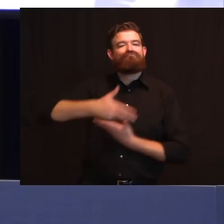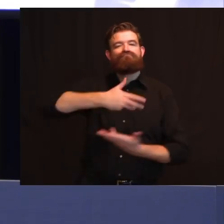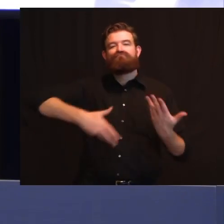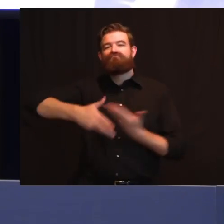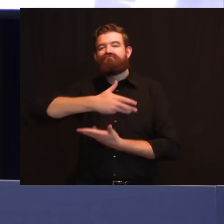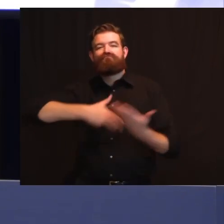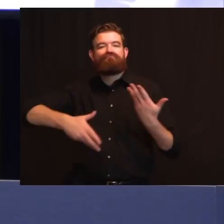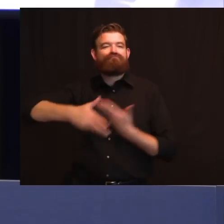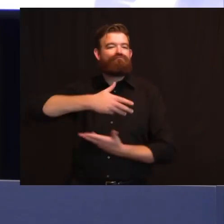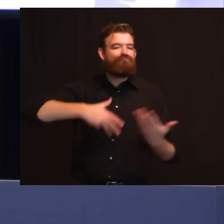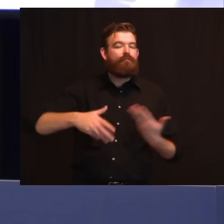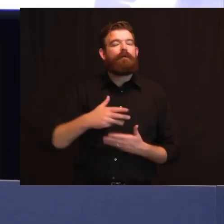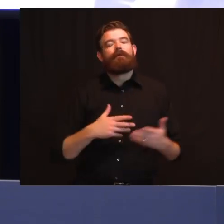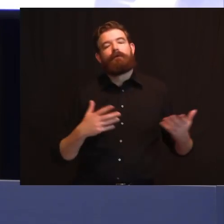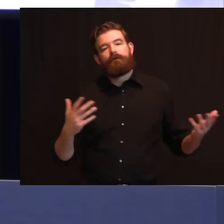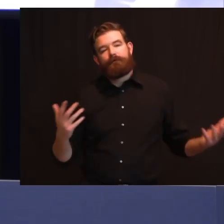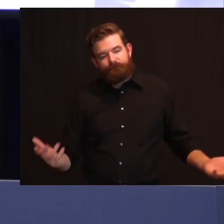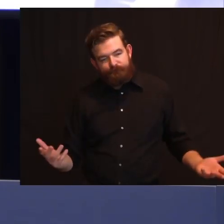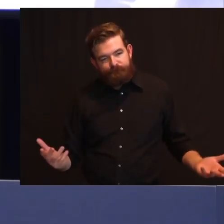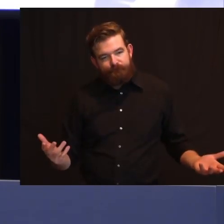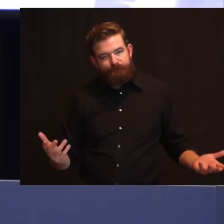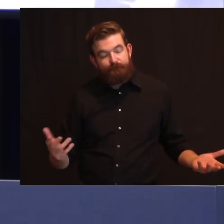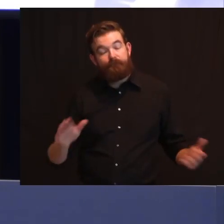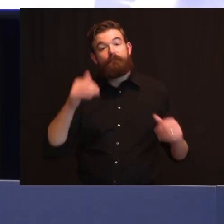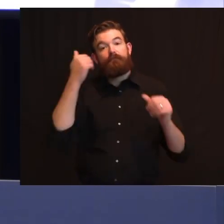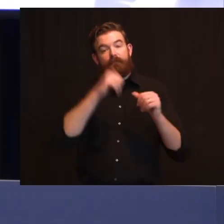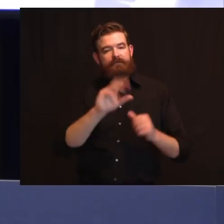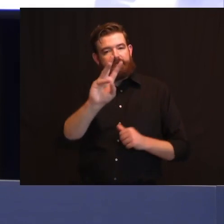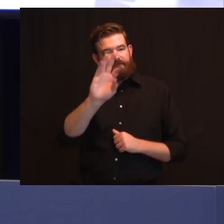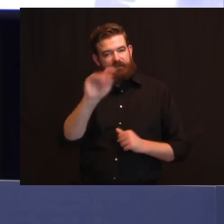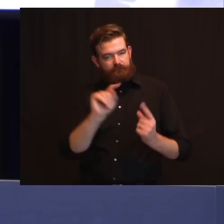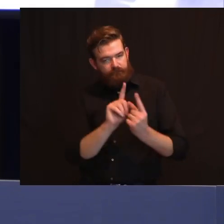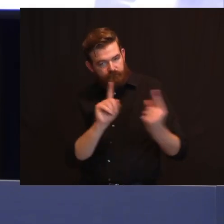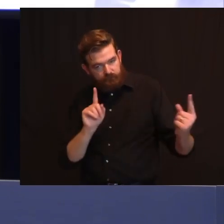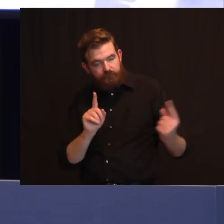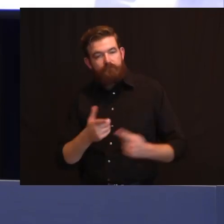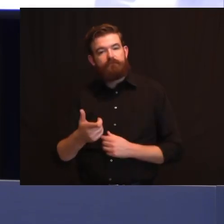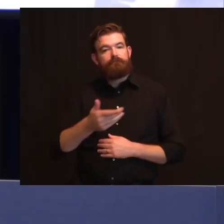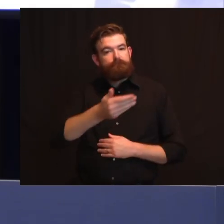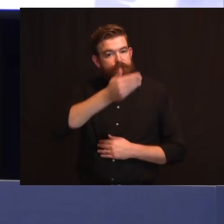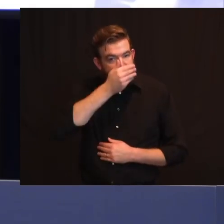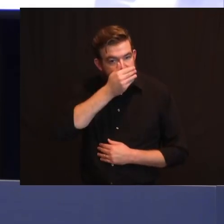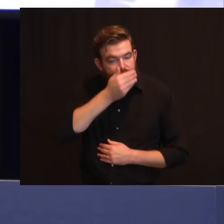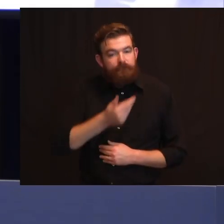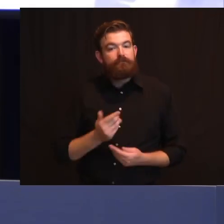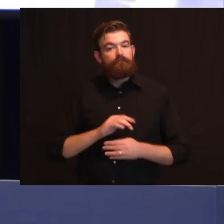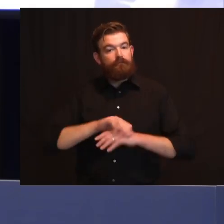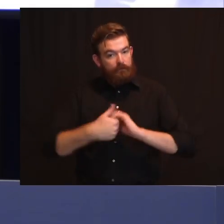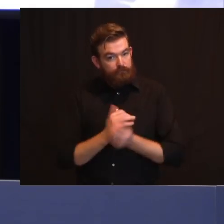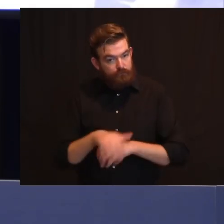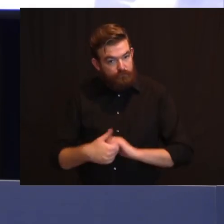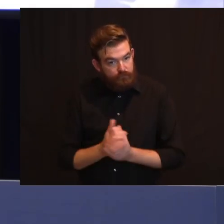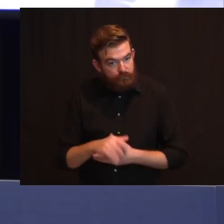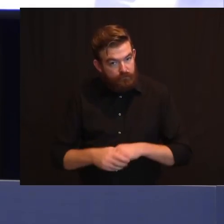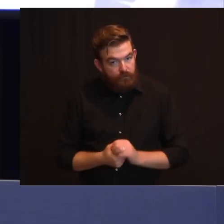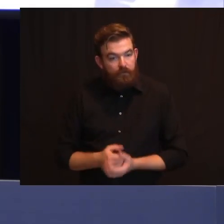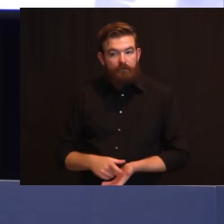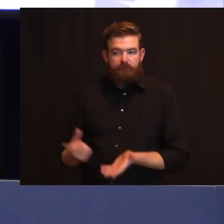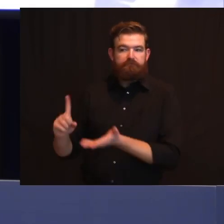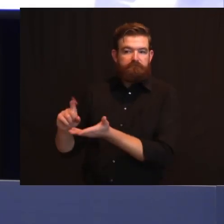at least 6 feet from one another. Wear a face covering. Wash your hands frequently and use hand sanitizer with at